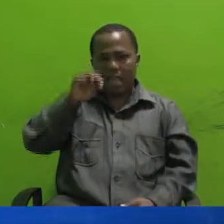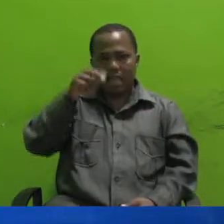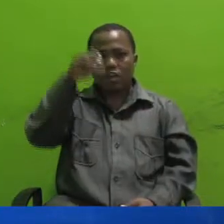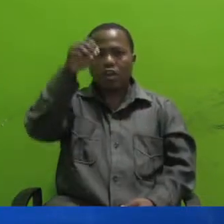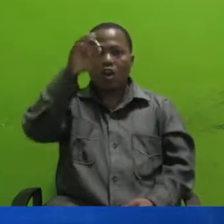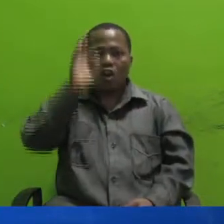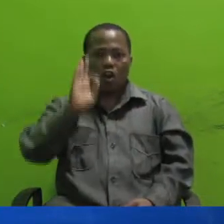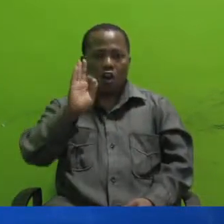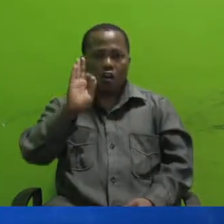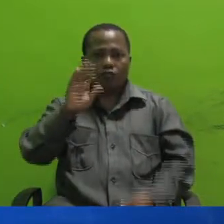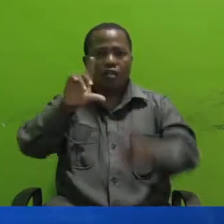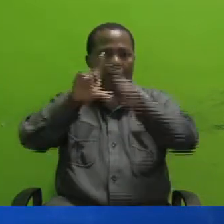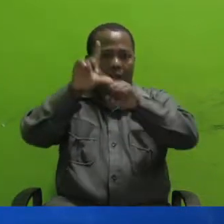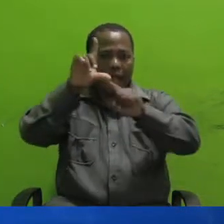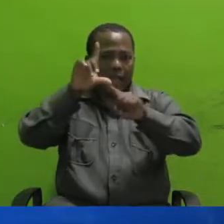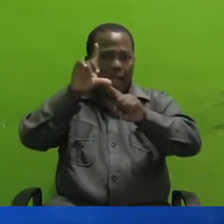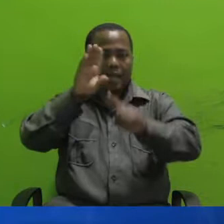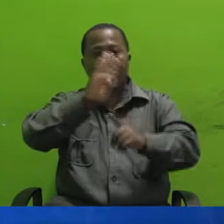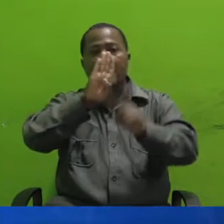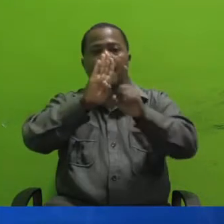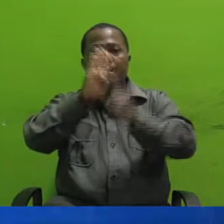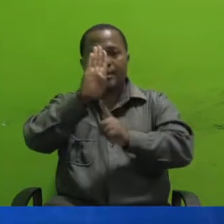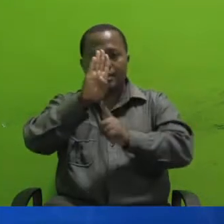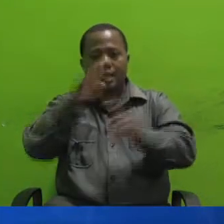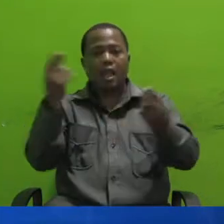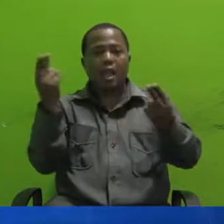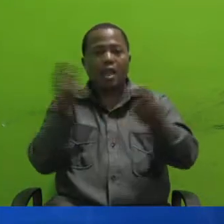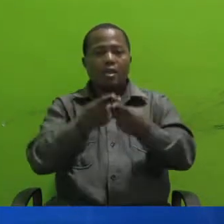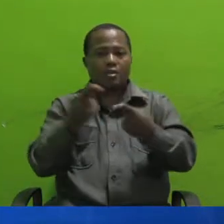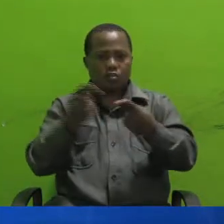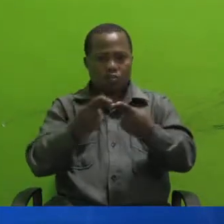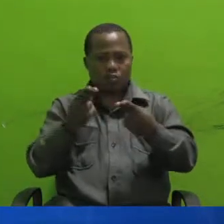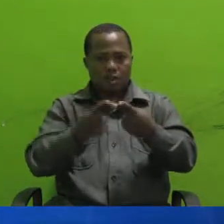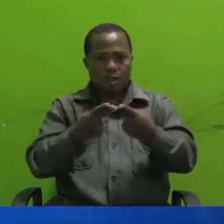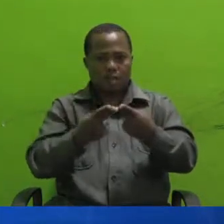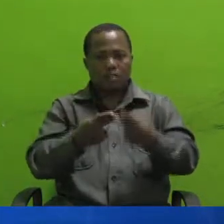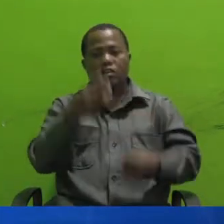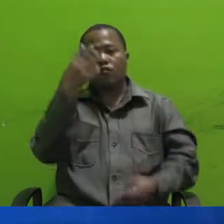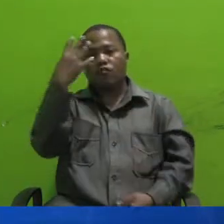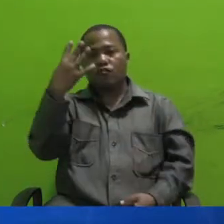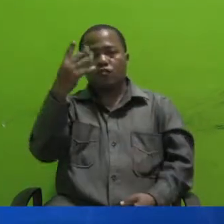tan of angle beta equal to